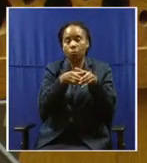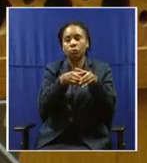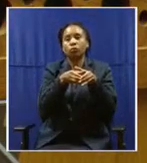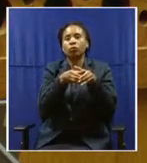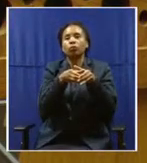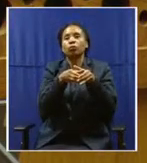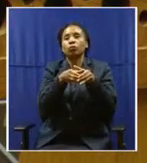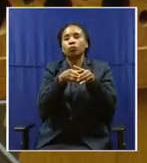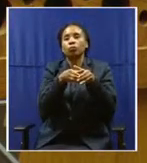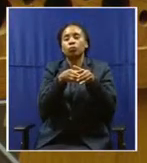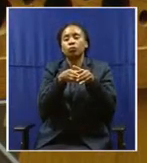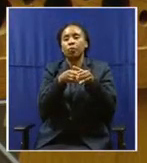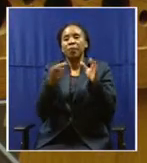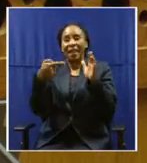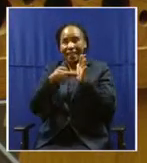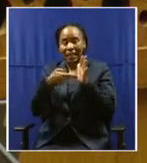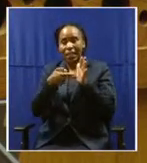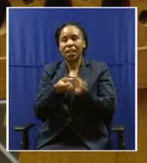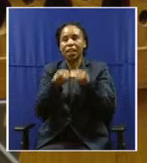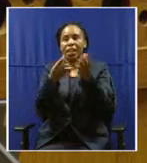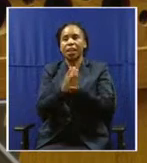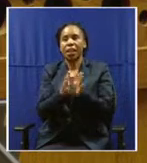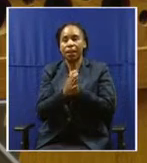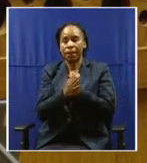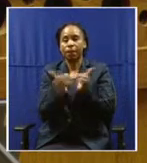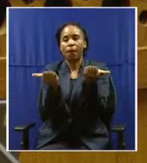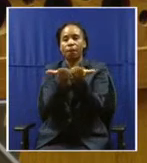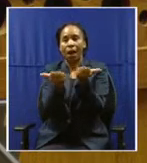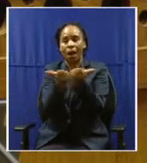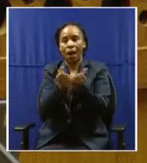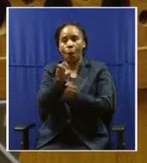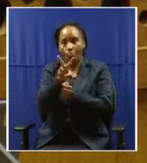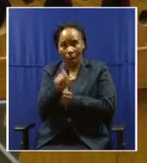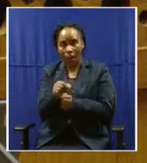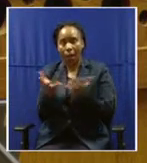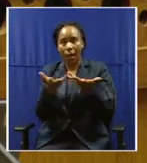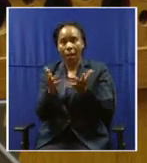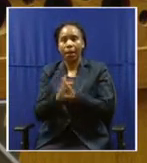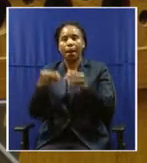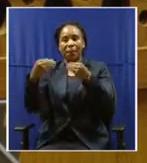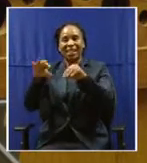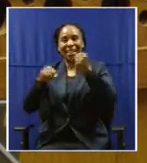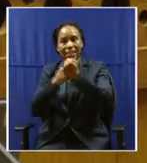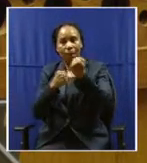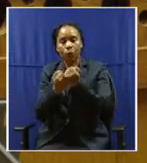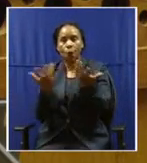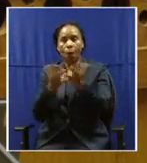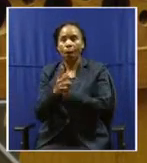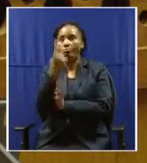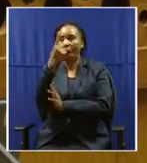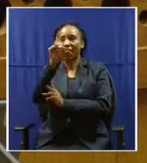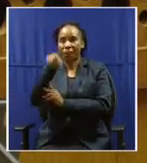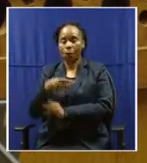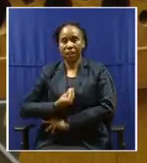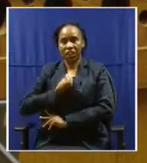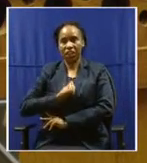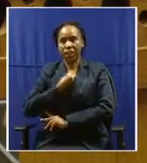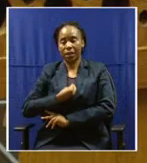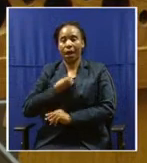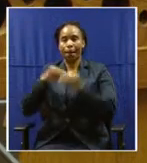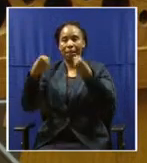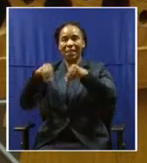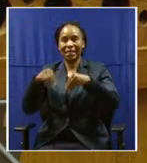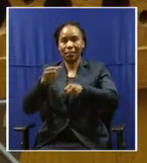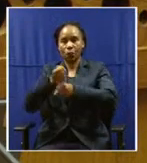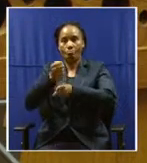provide grant funding and business support to 1,000 young entrepreneurs within 100